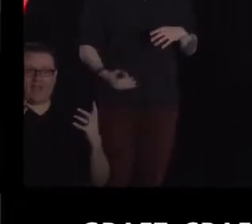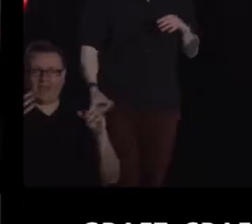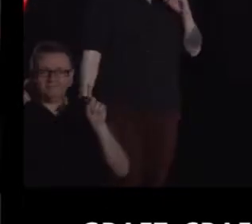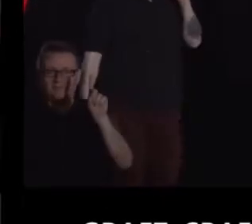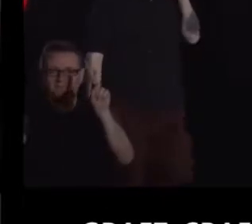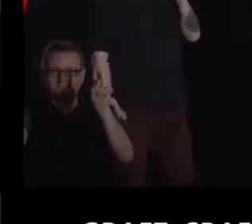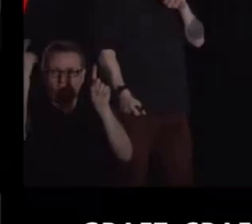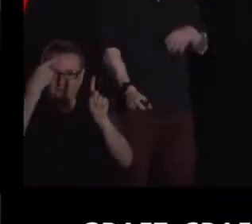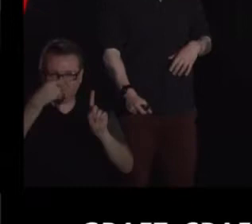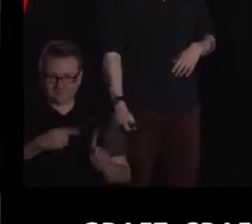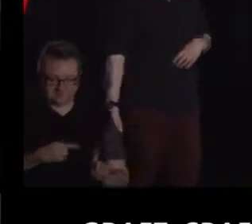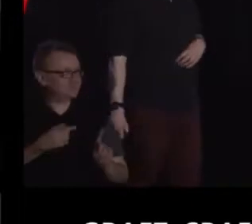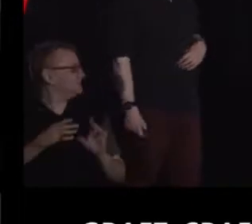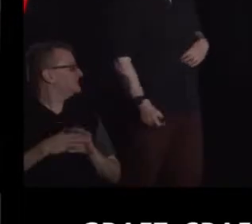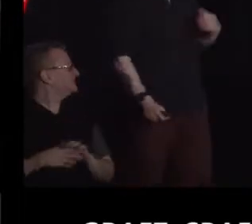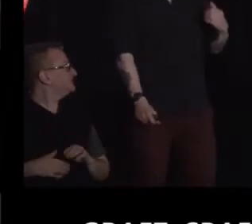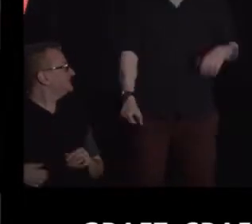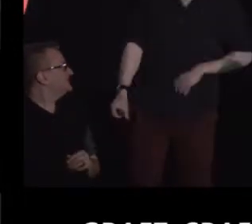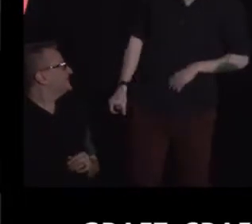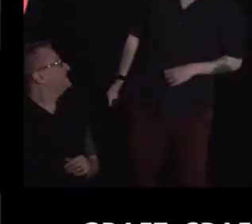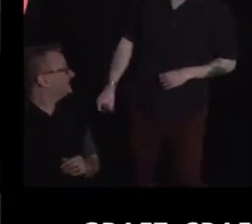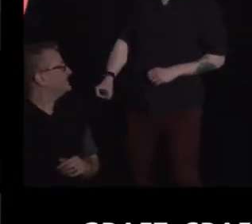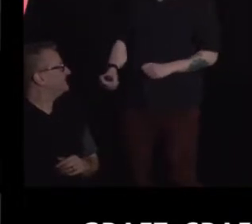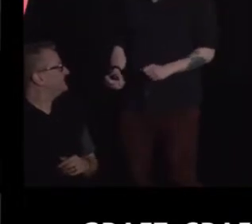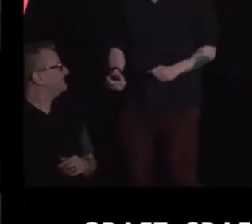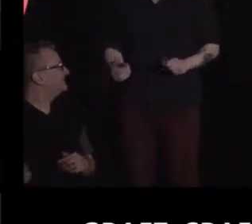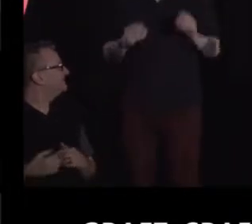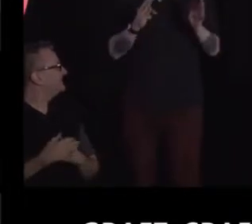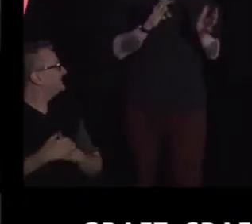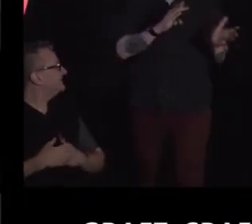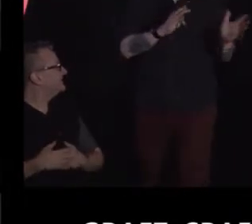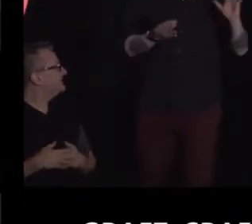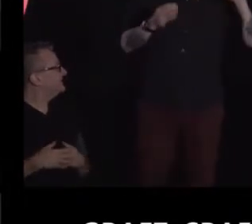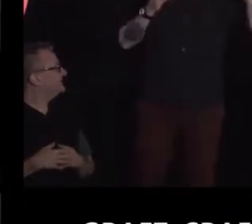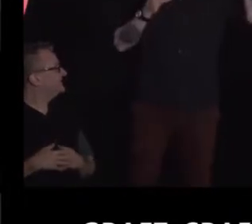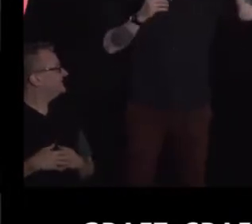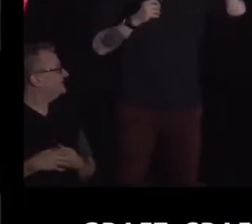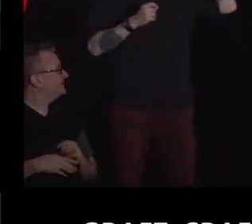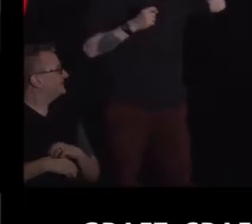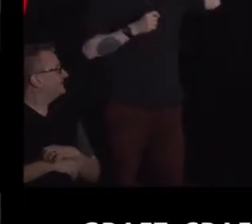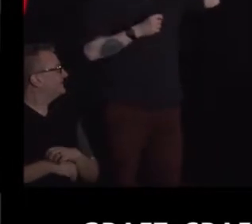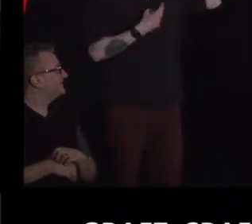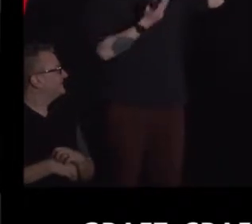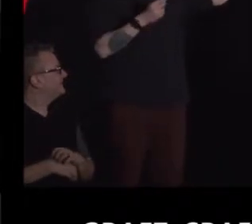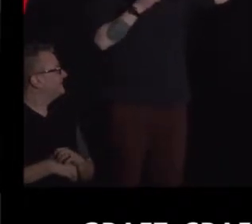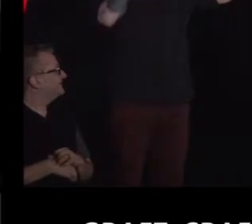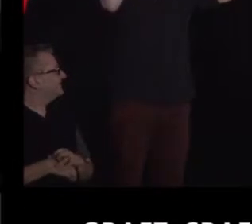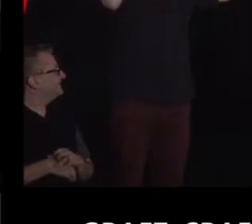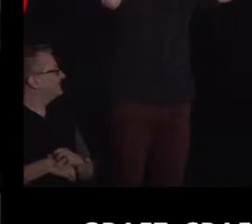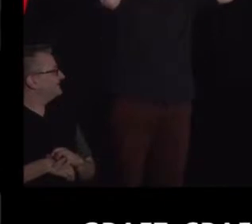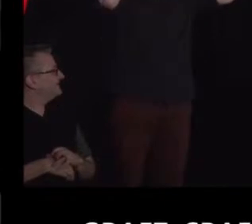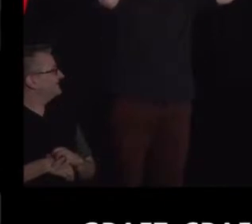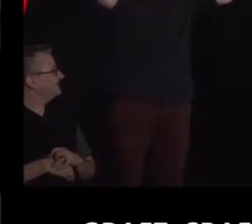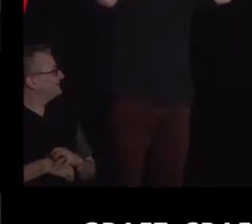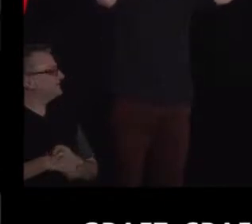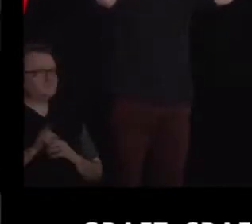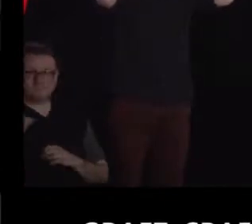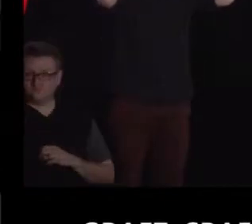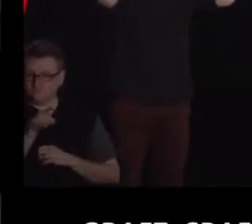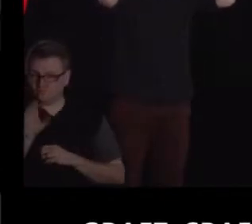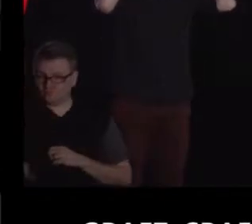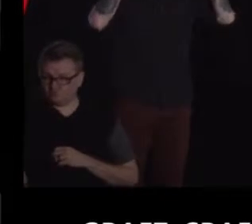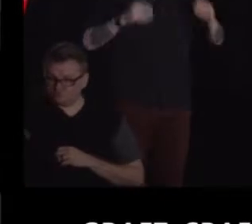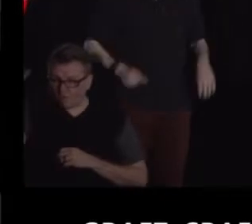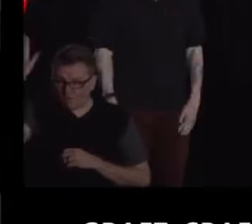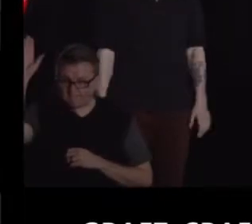points, a few things. Oh, yeah. And there's this thing, right? So when you grow up,